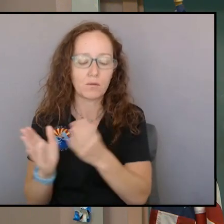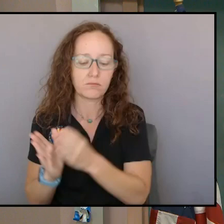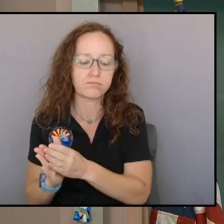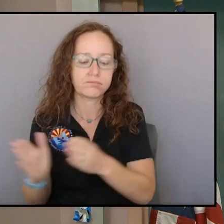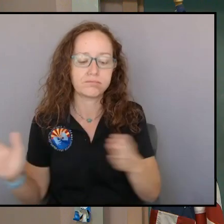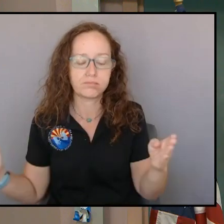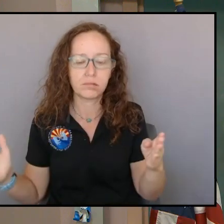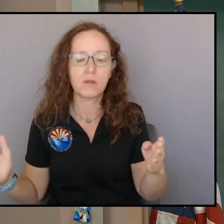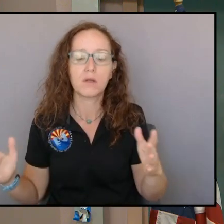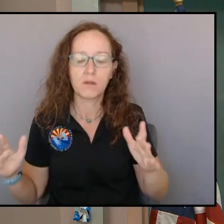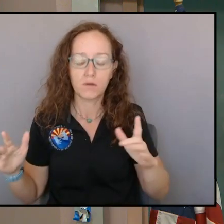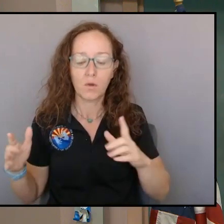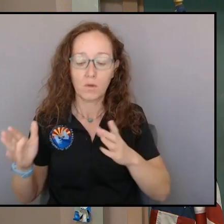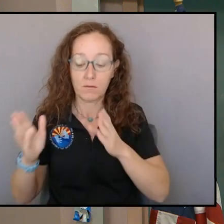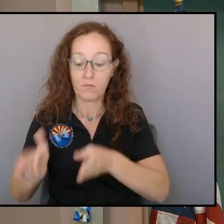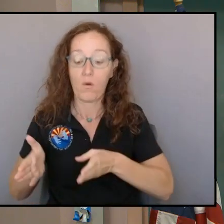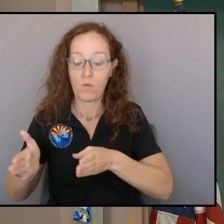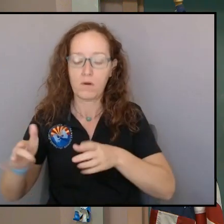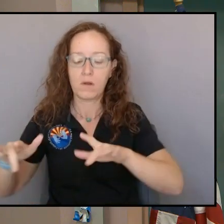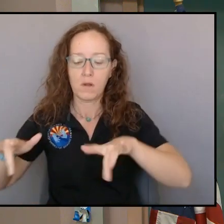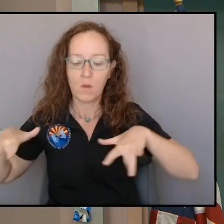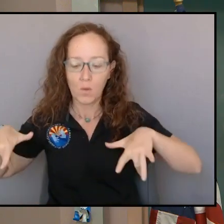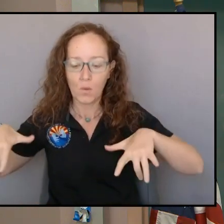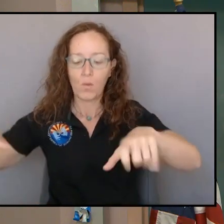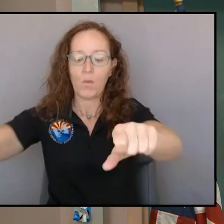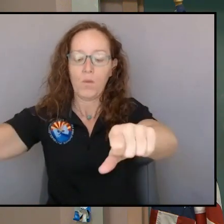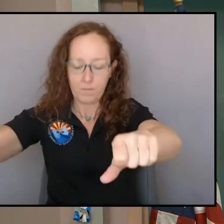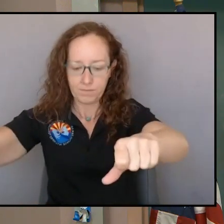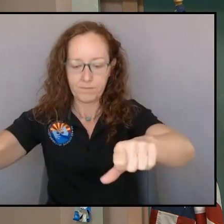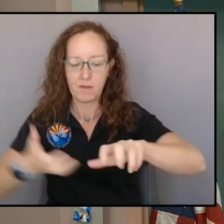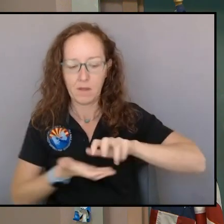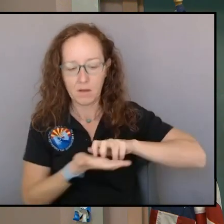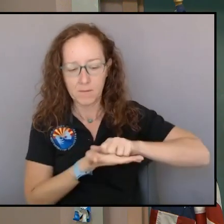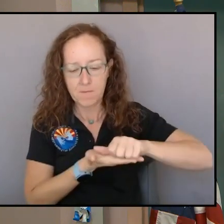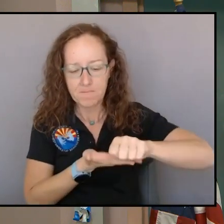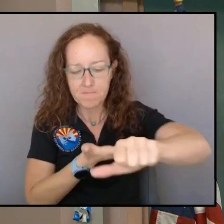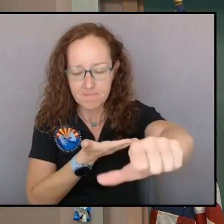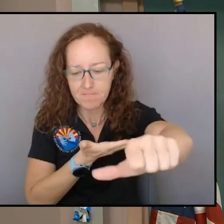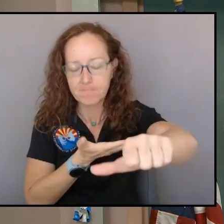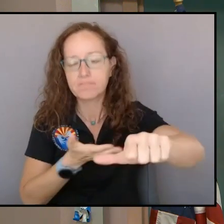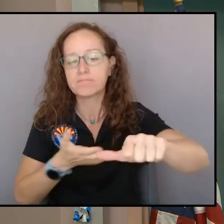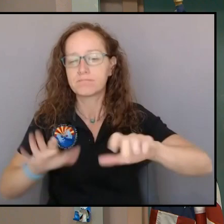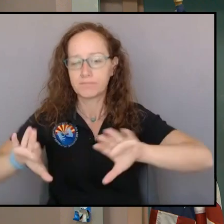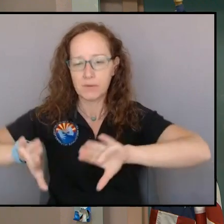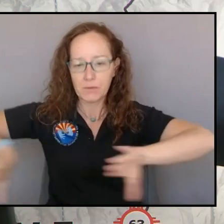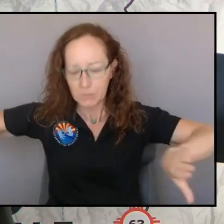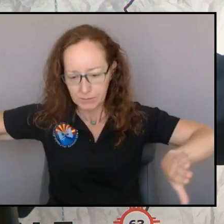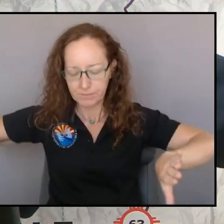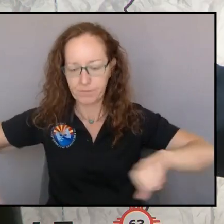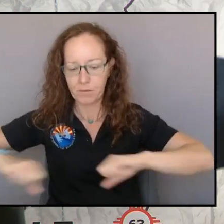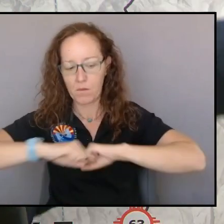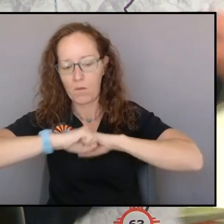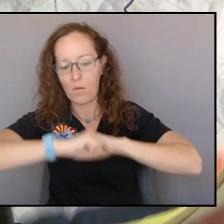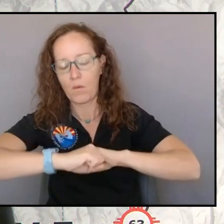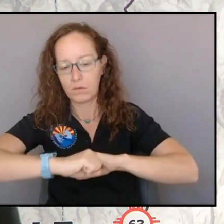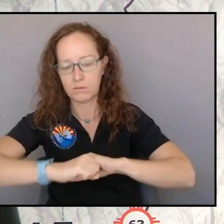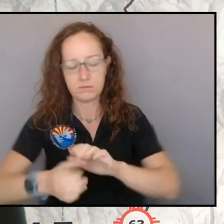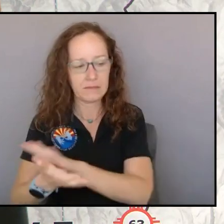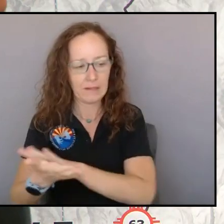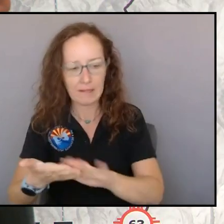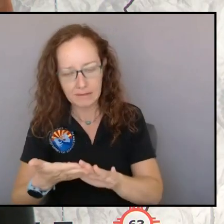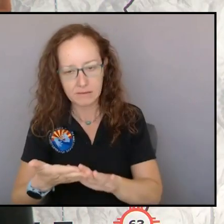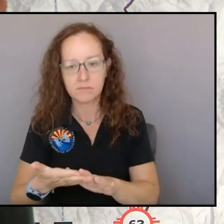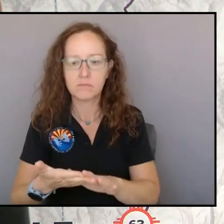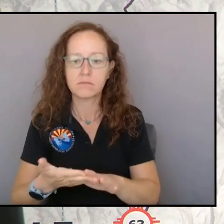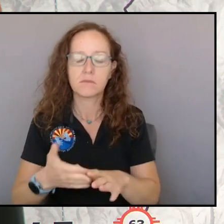masticators, and things. So we'll widen it, make sure it's a good clean road and a good holding road. So that way we can hold the fire's edge from crossing that